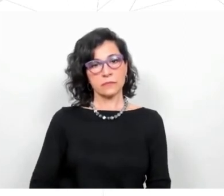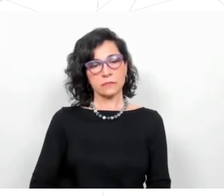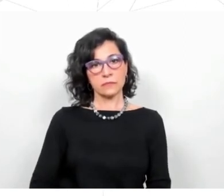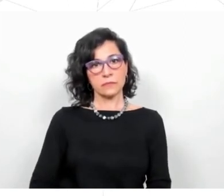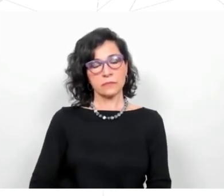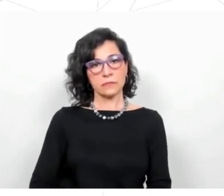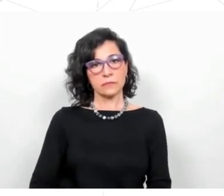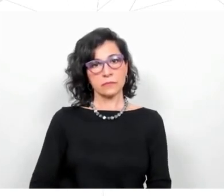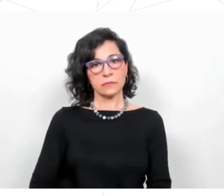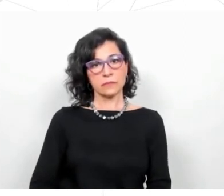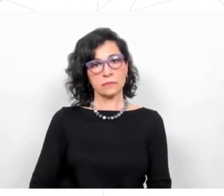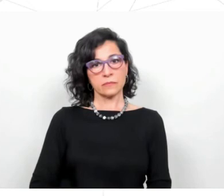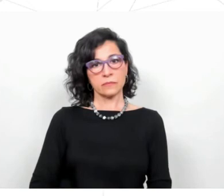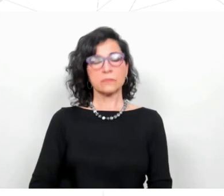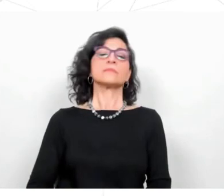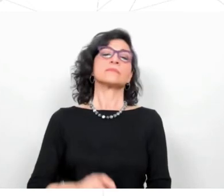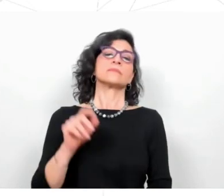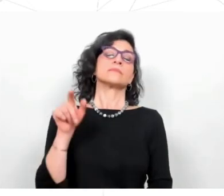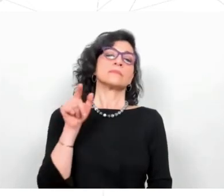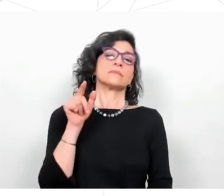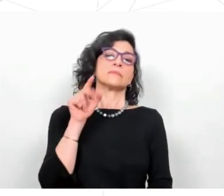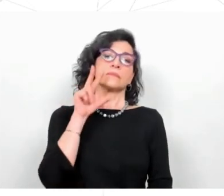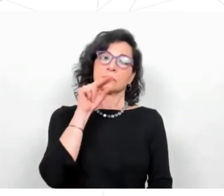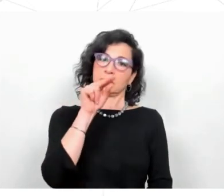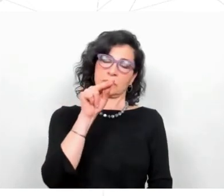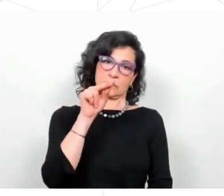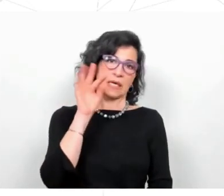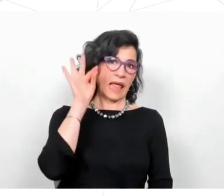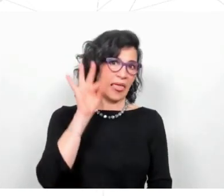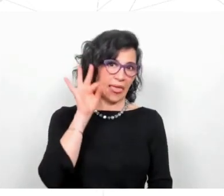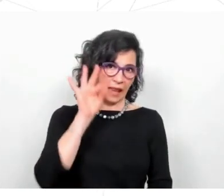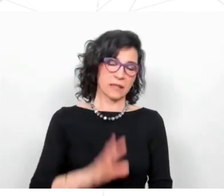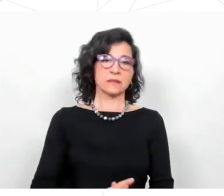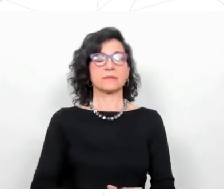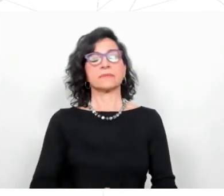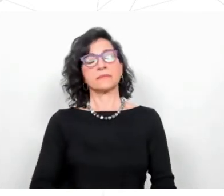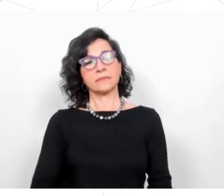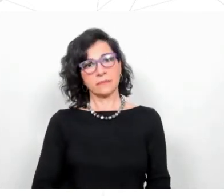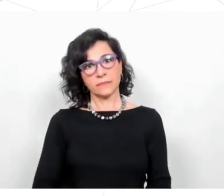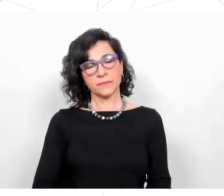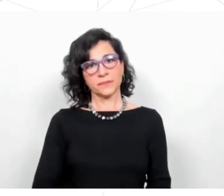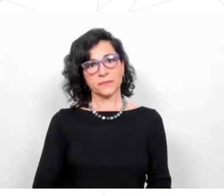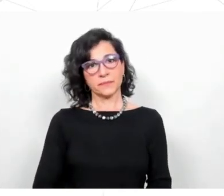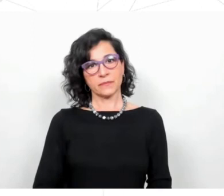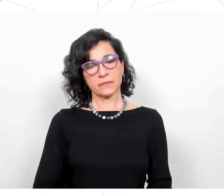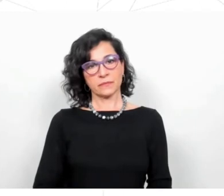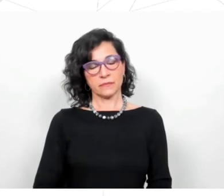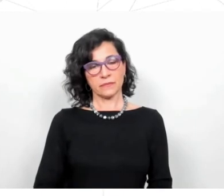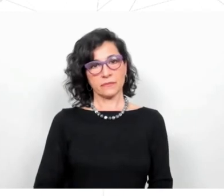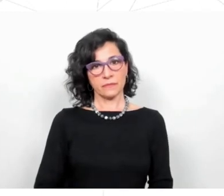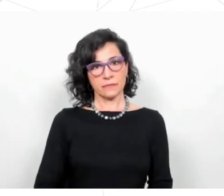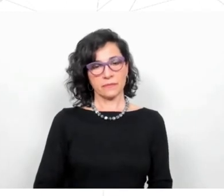is the summit of the Microsoft Most Valuable Professional that was held online back in